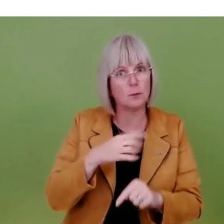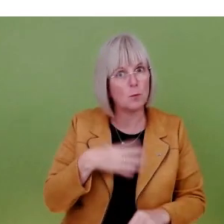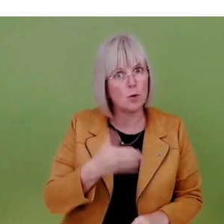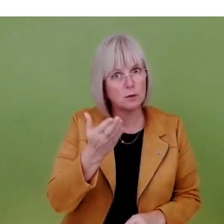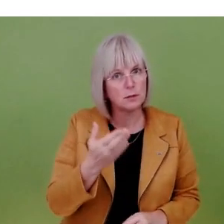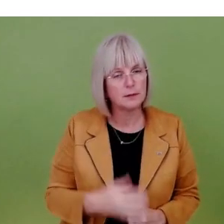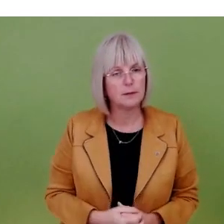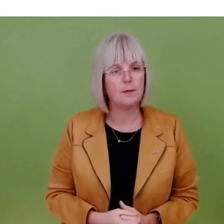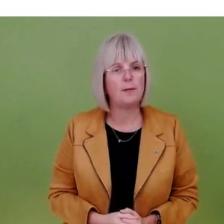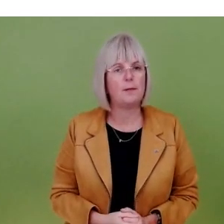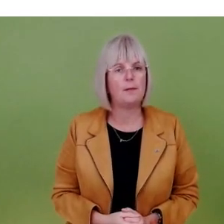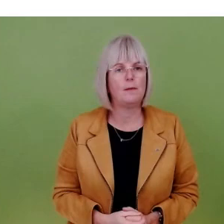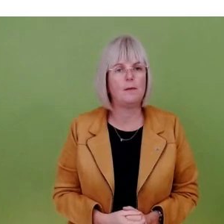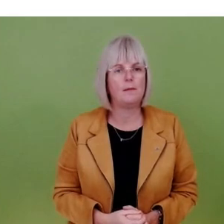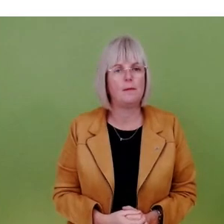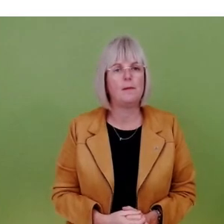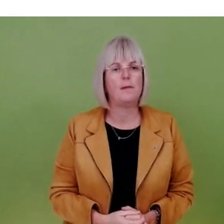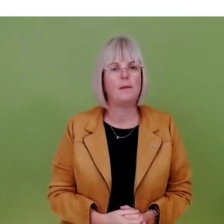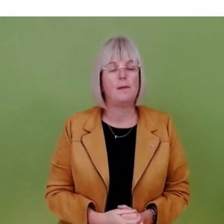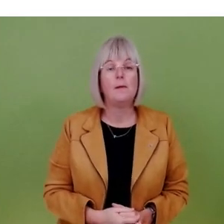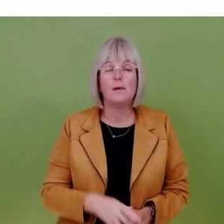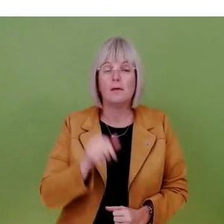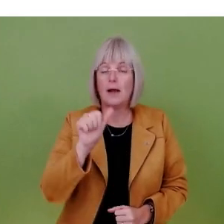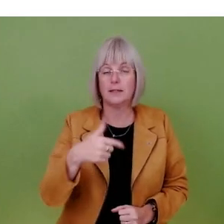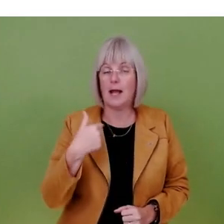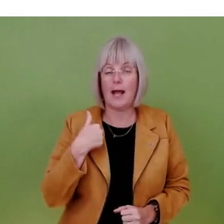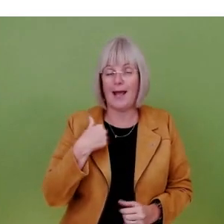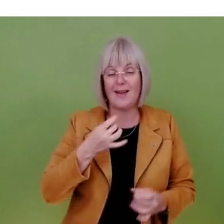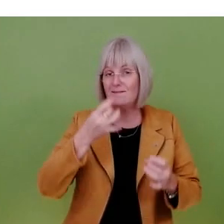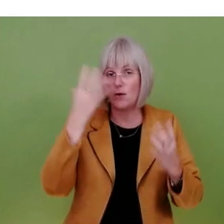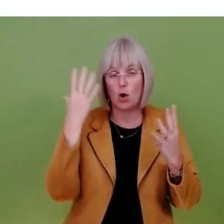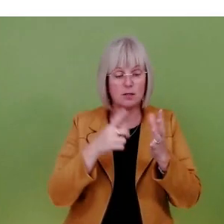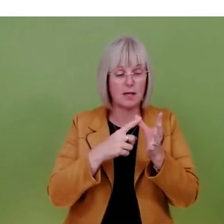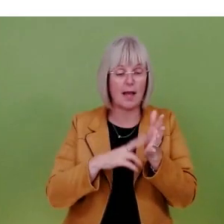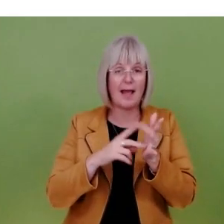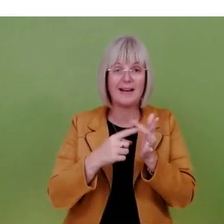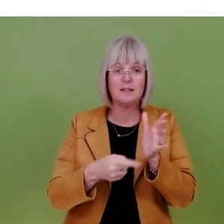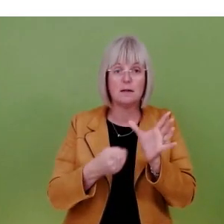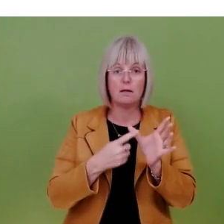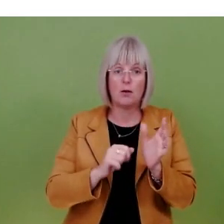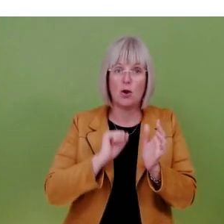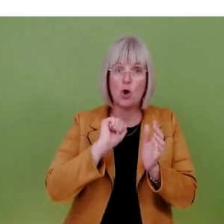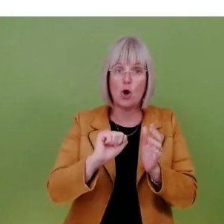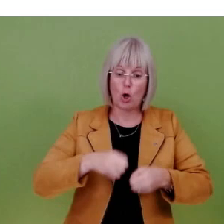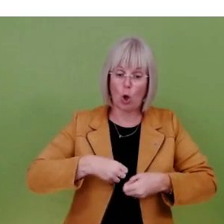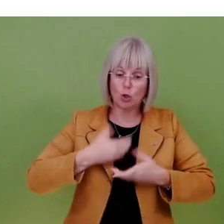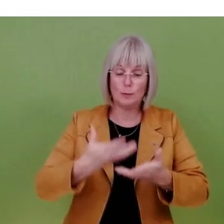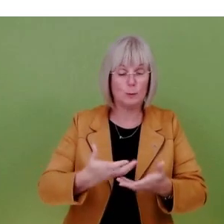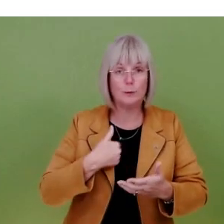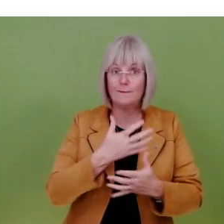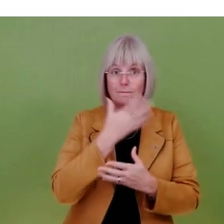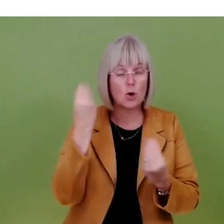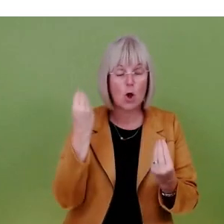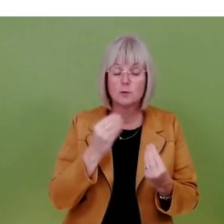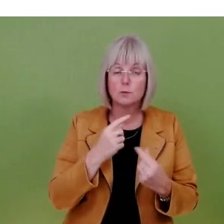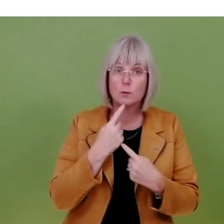completely sailed past acknowledging Anita's contribution, actually, and the fact that, and I think what I took from that actually was of two halves, really. Firstly, I